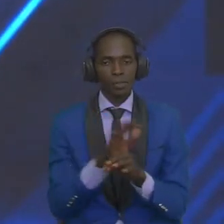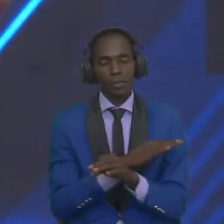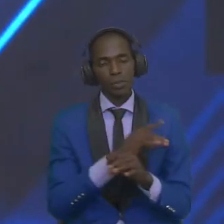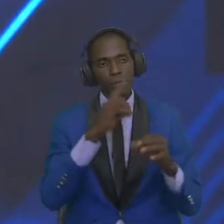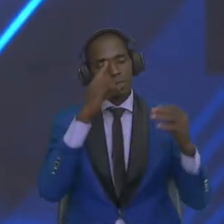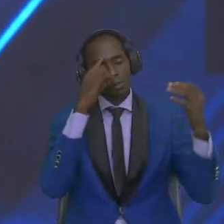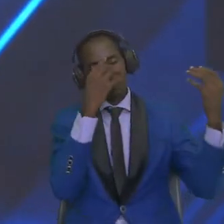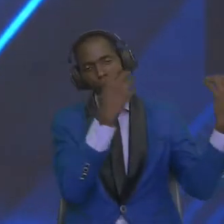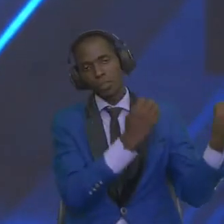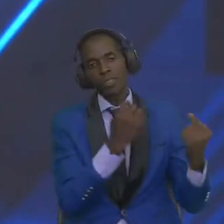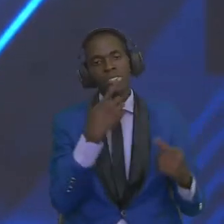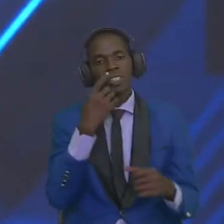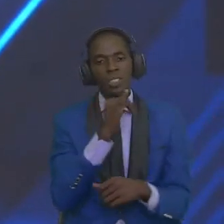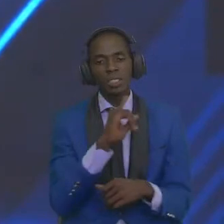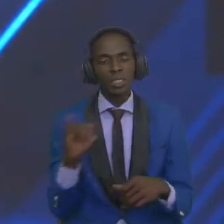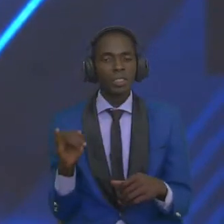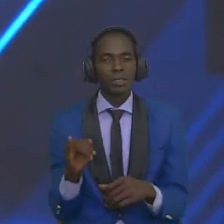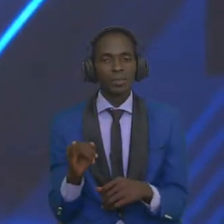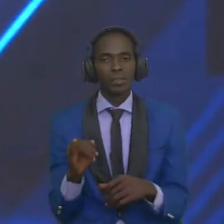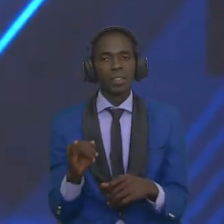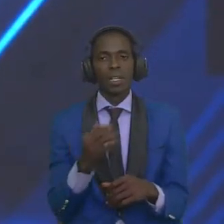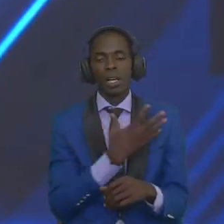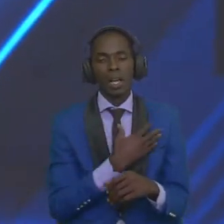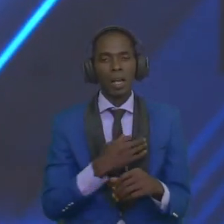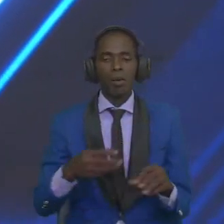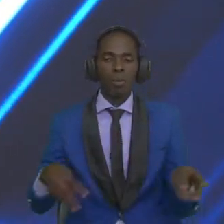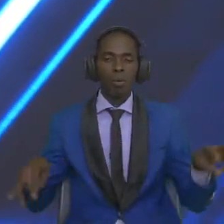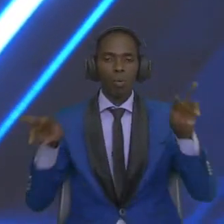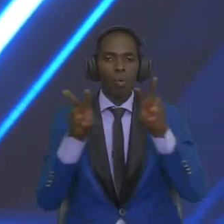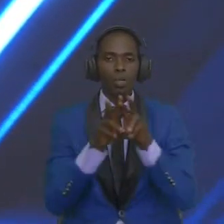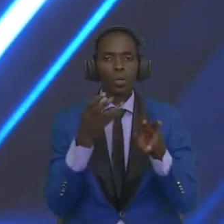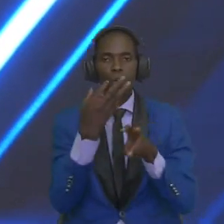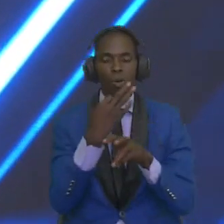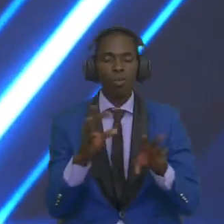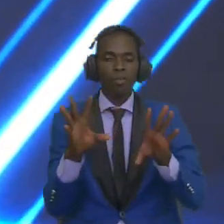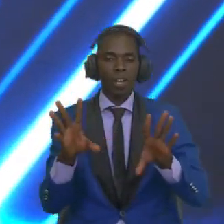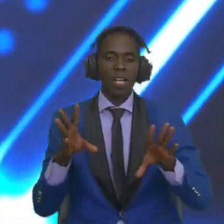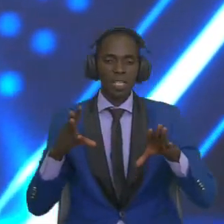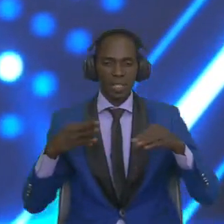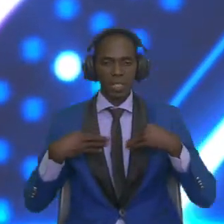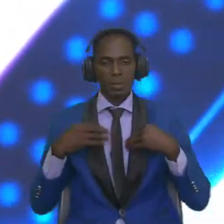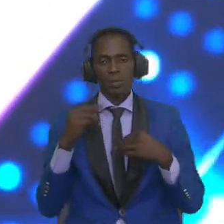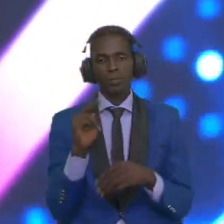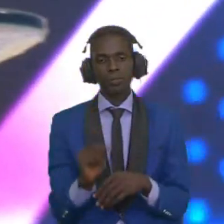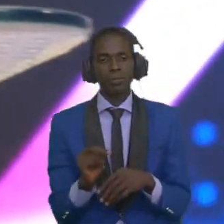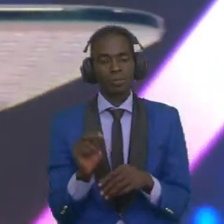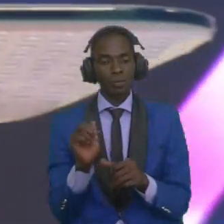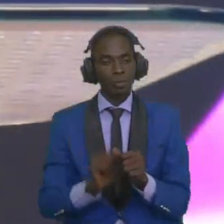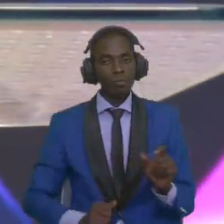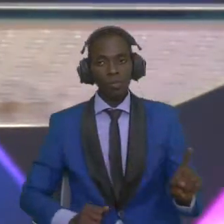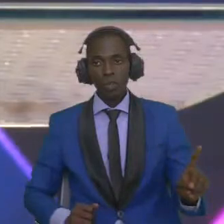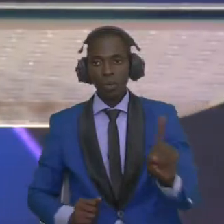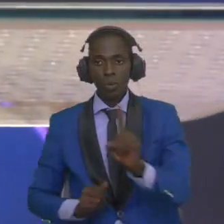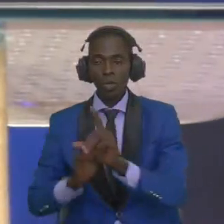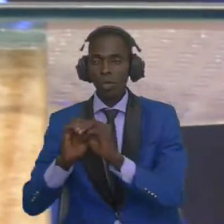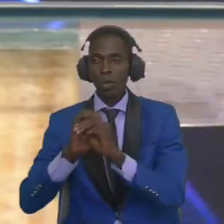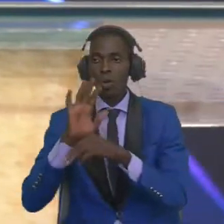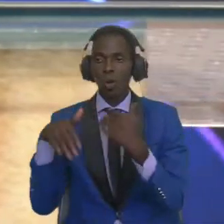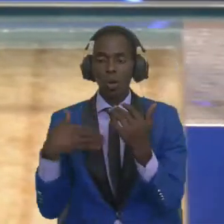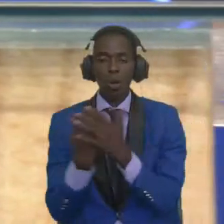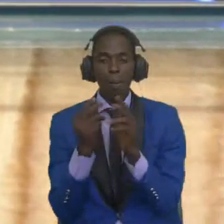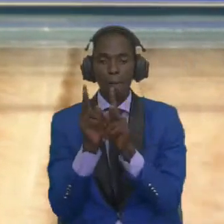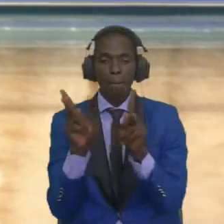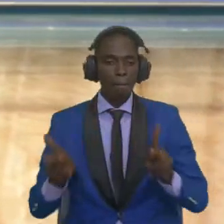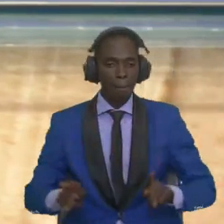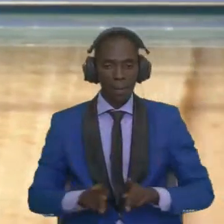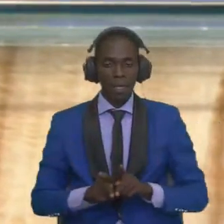worthy of all acceptation. It says, everyone in all places,